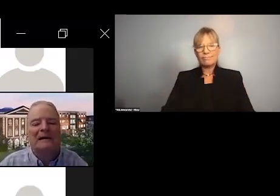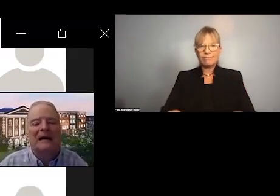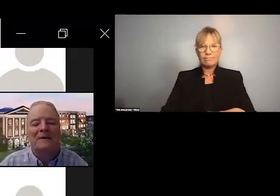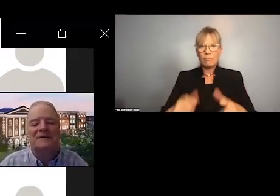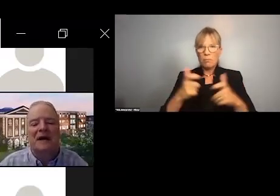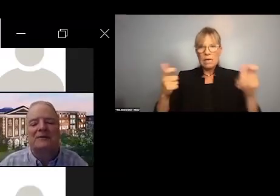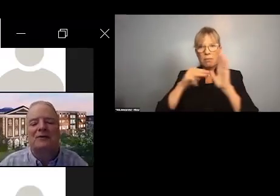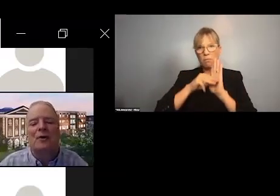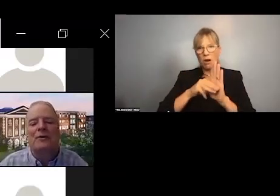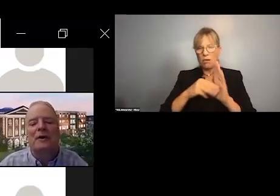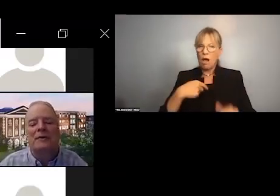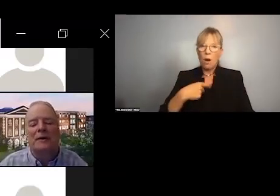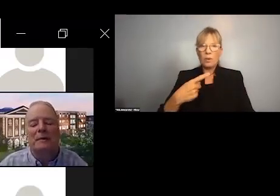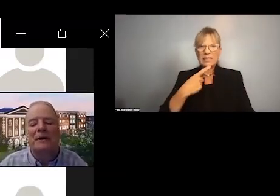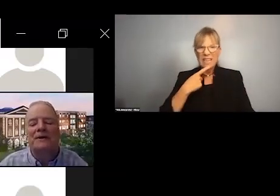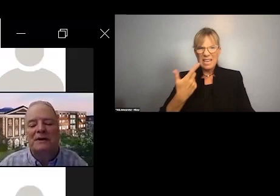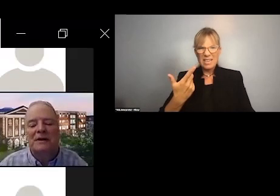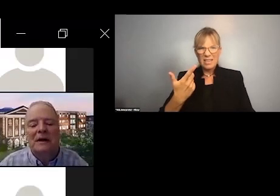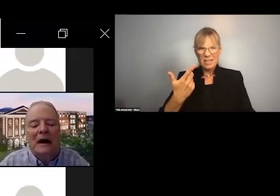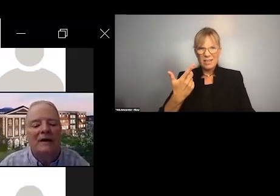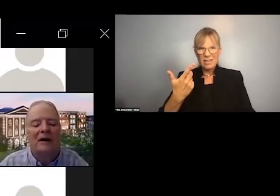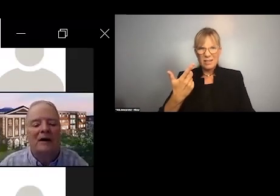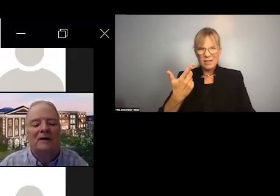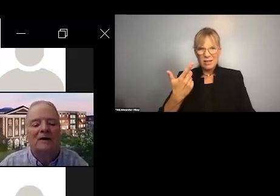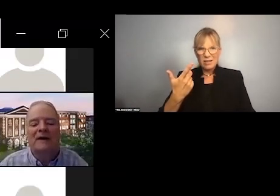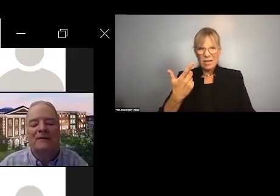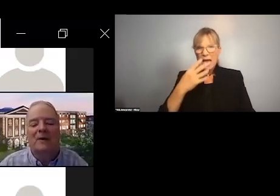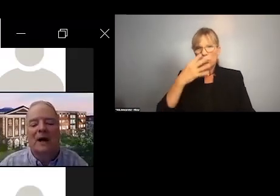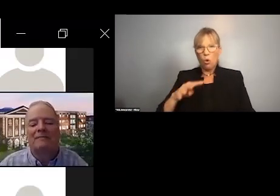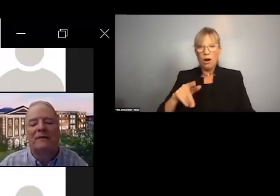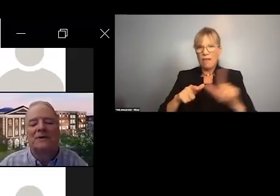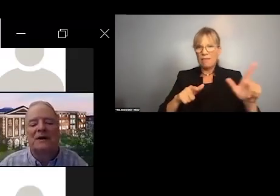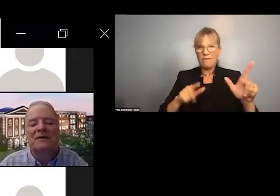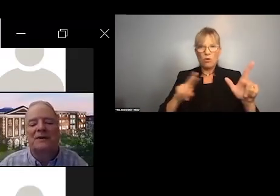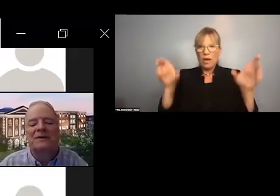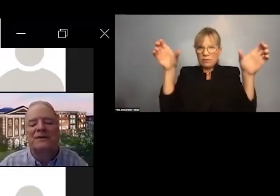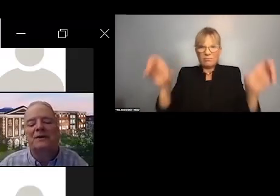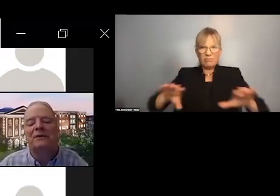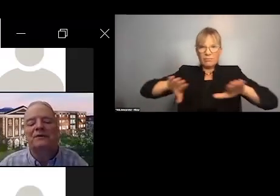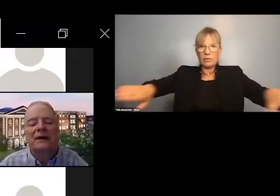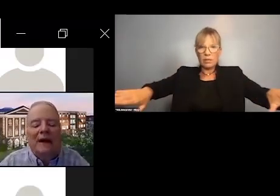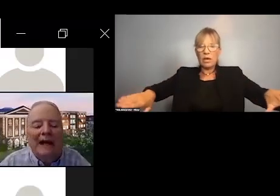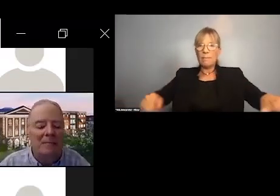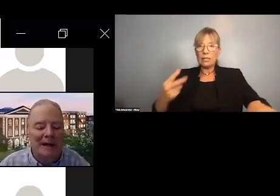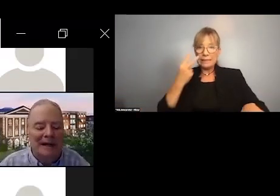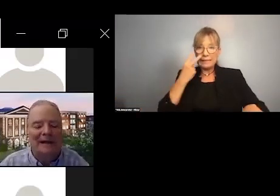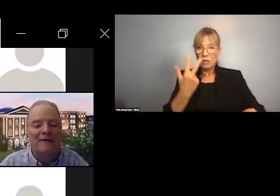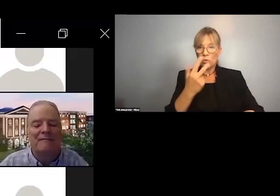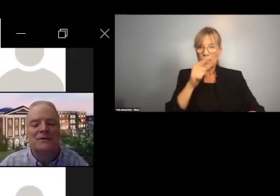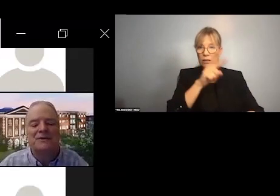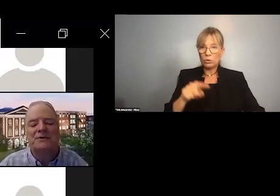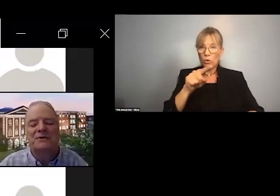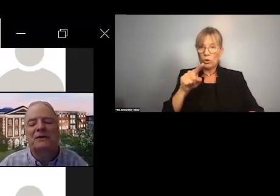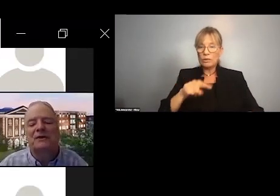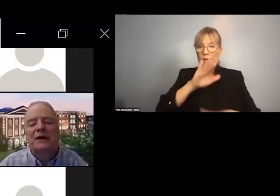big model. I would say ignore the parts on the far left and the right and focus on the 3 circles in the middle. And